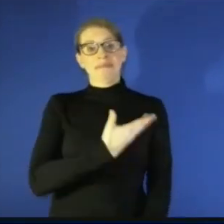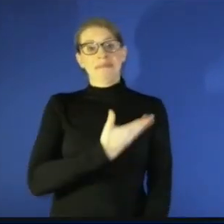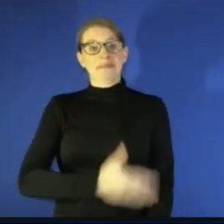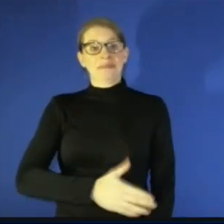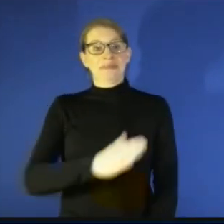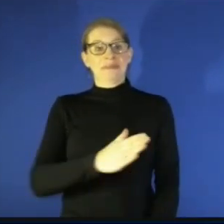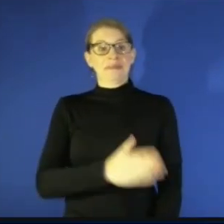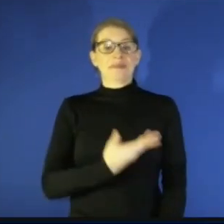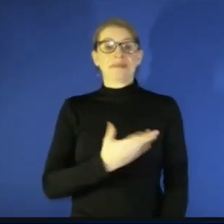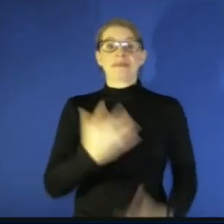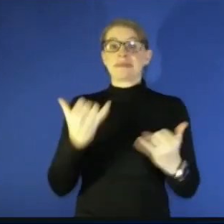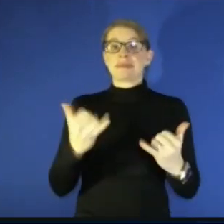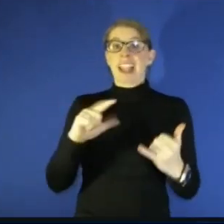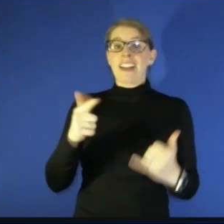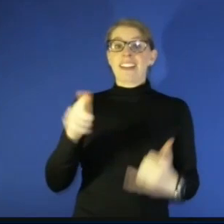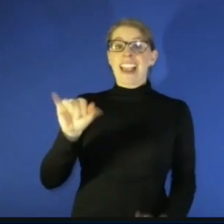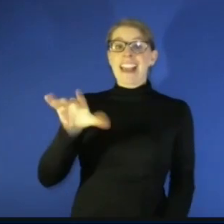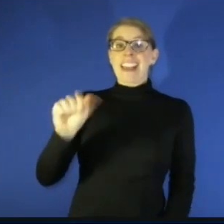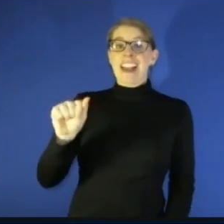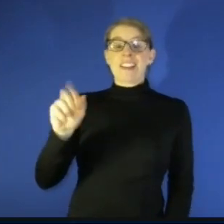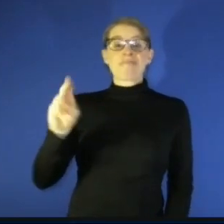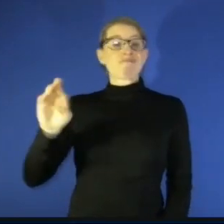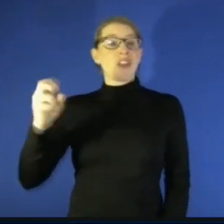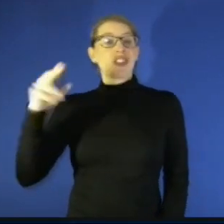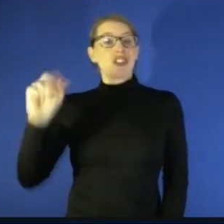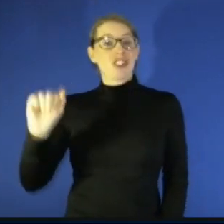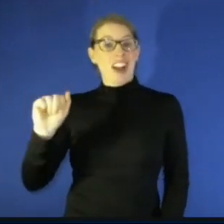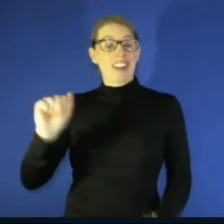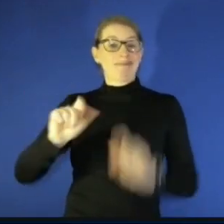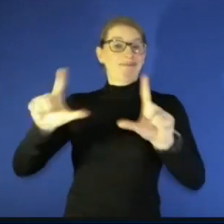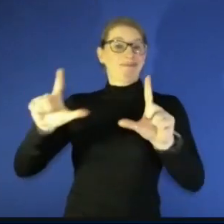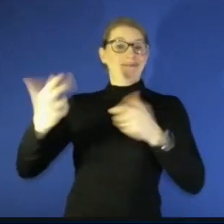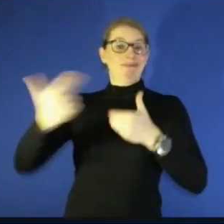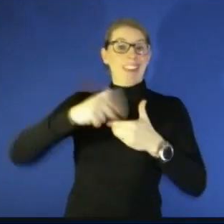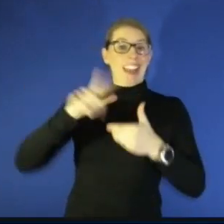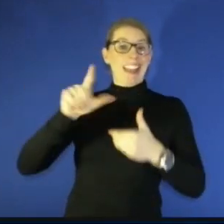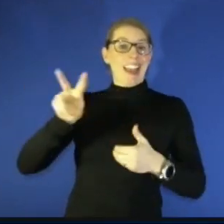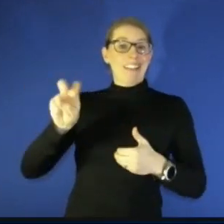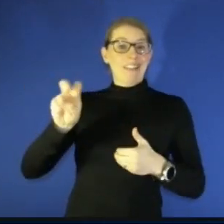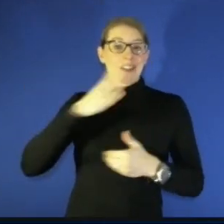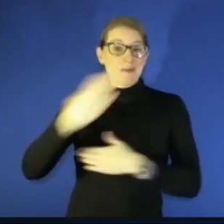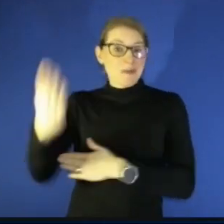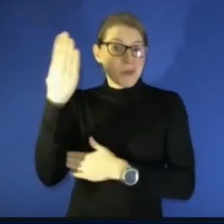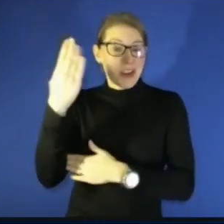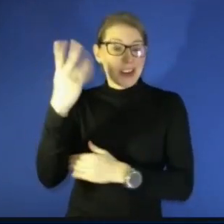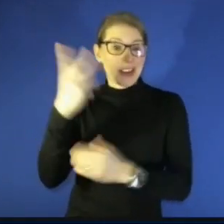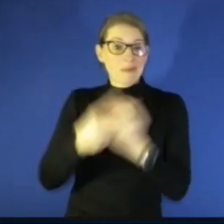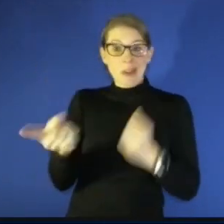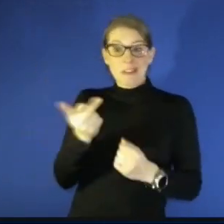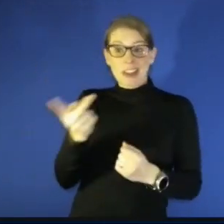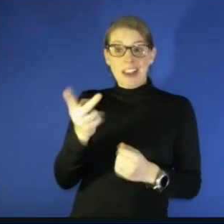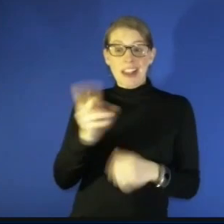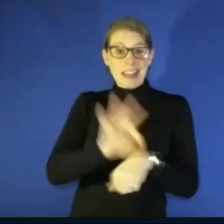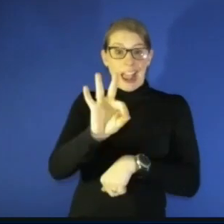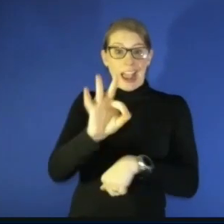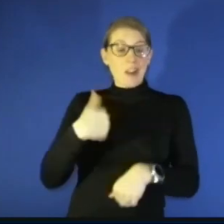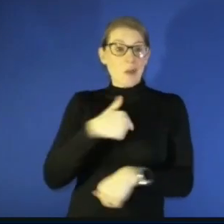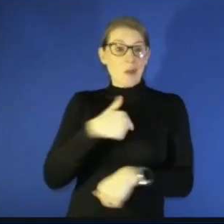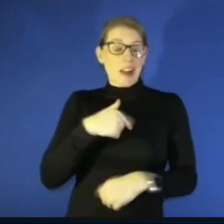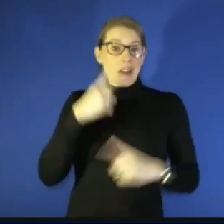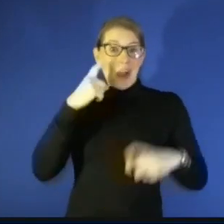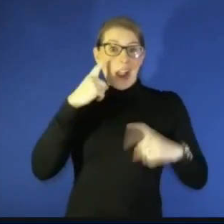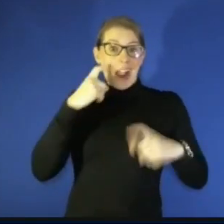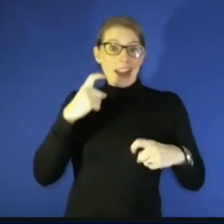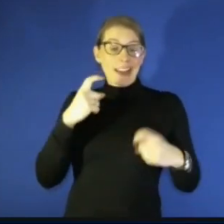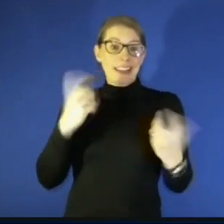And Layla and her mom, Marcia, are joining us live this morning. Good morning to both of you. It's not even 9 o'clock, and we're crying happy tears in the studio today,